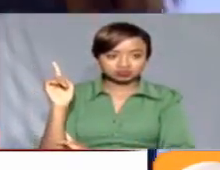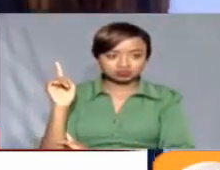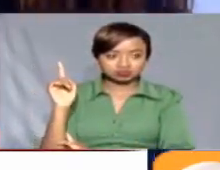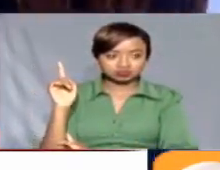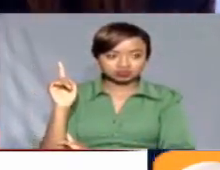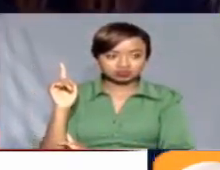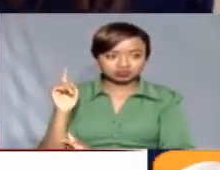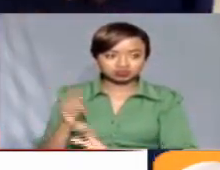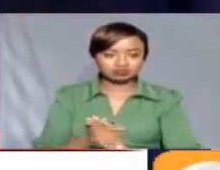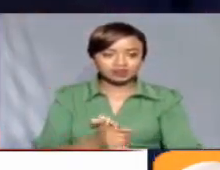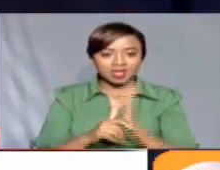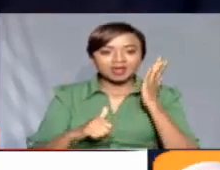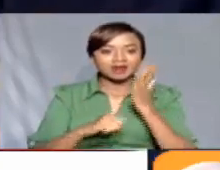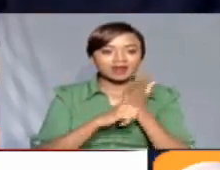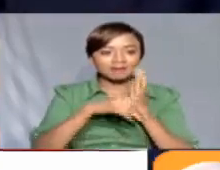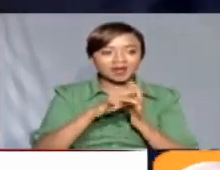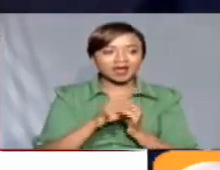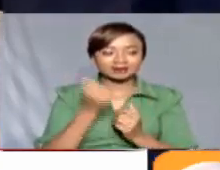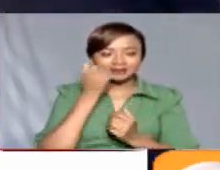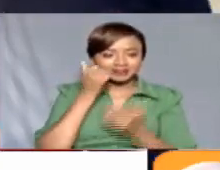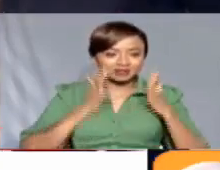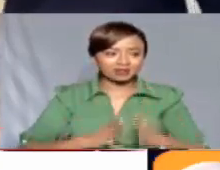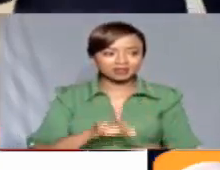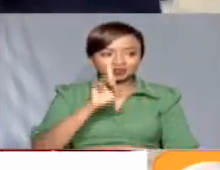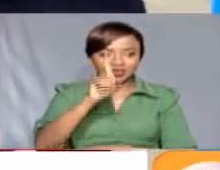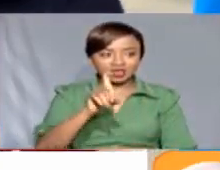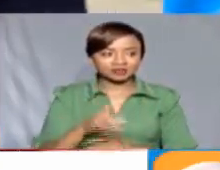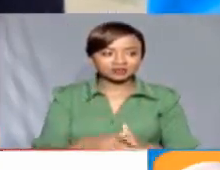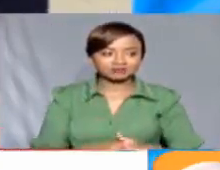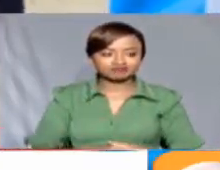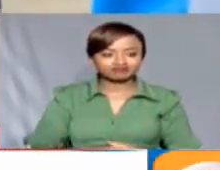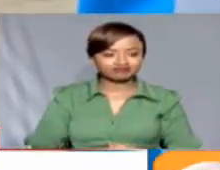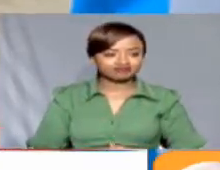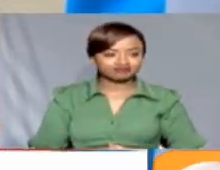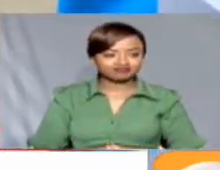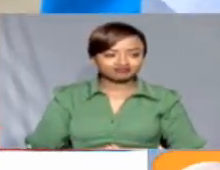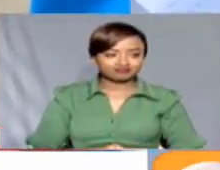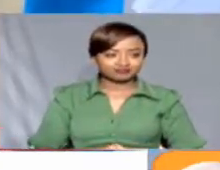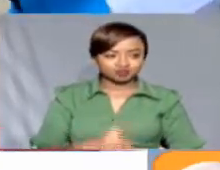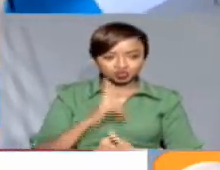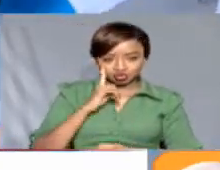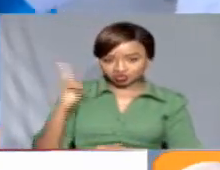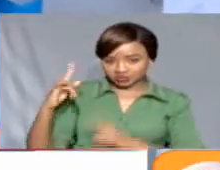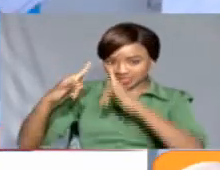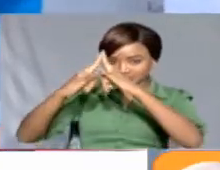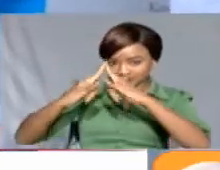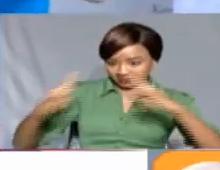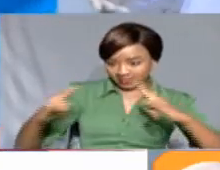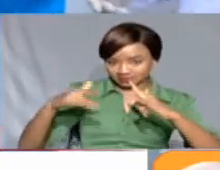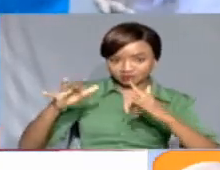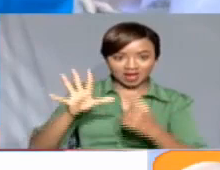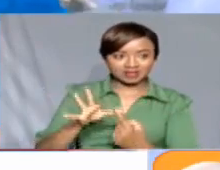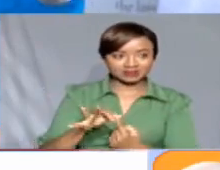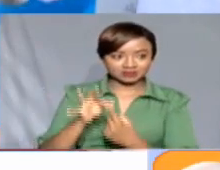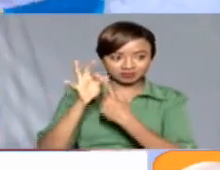patient X for purposes of this one. And as you can see, this is a special tent for this process. Now,